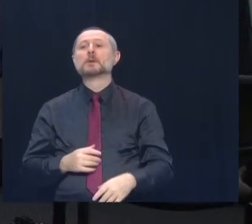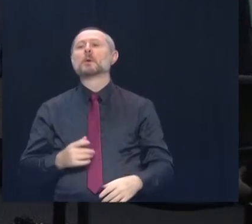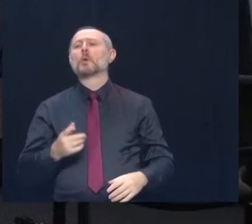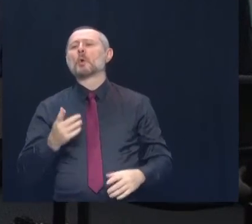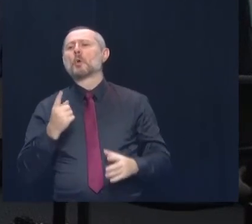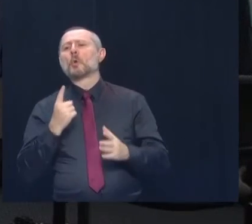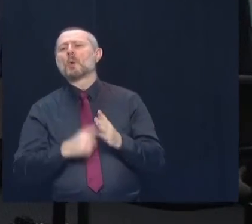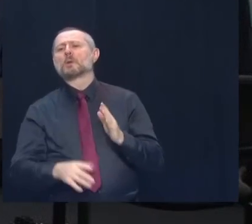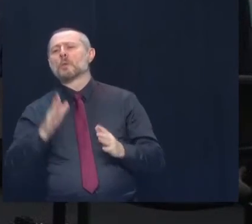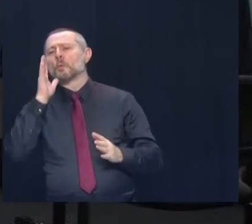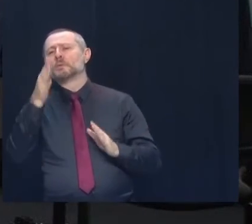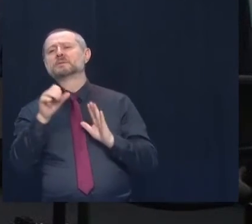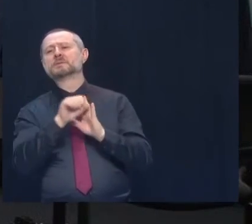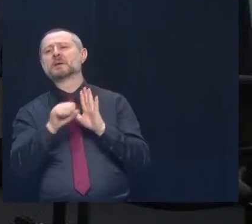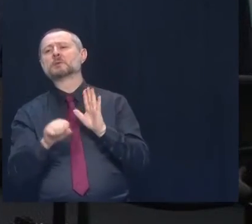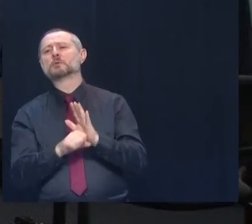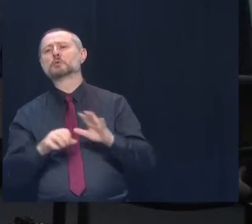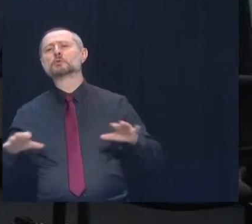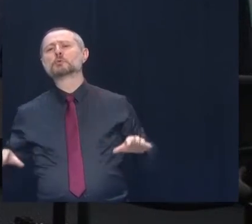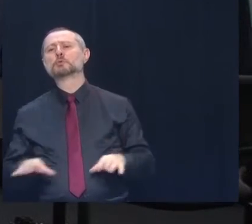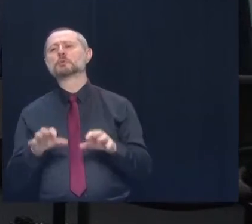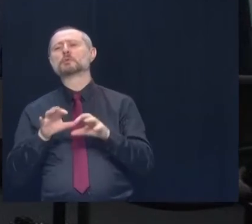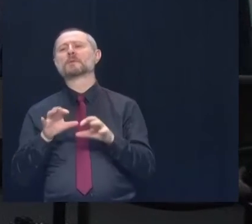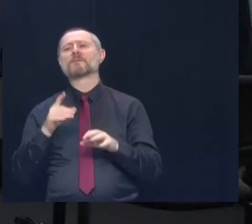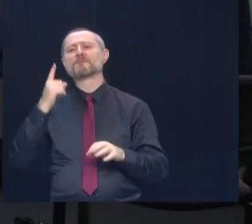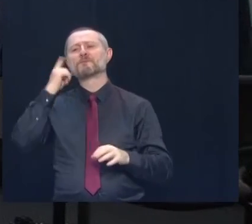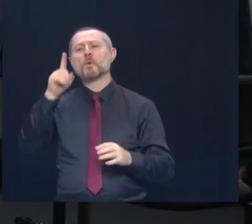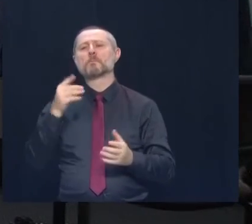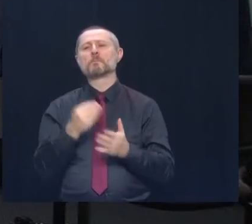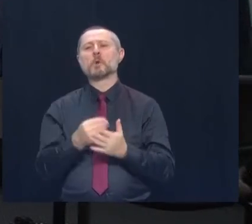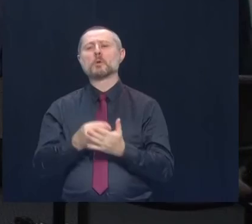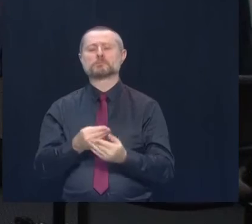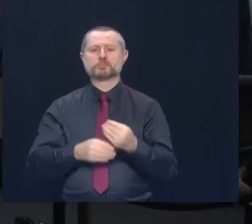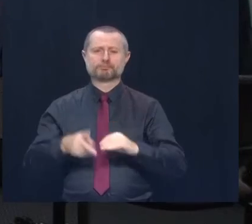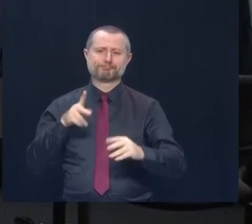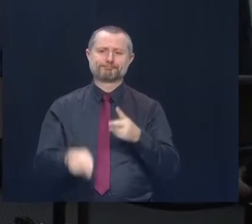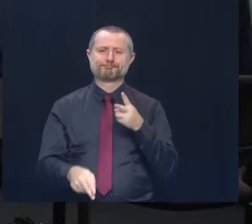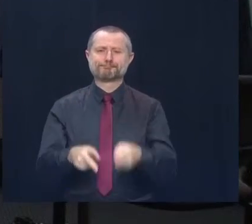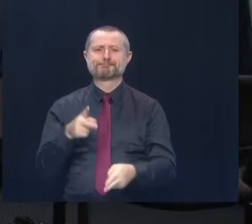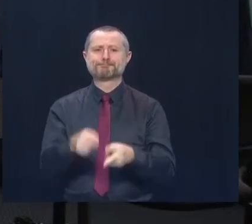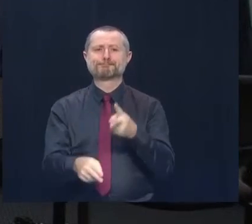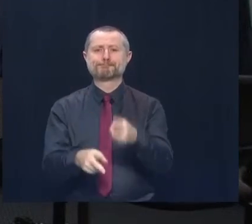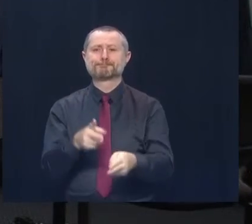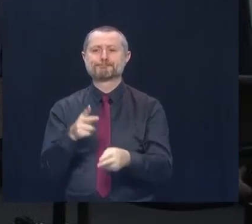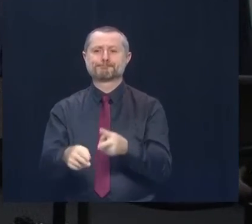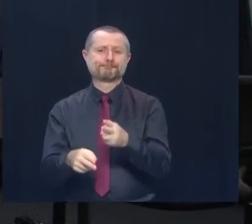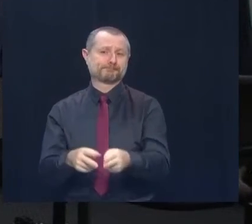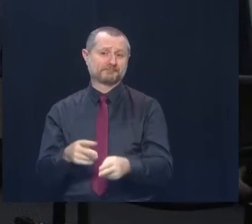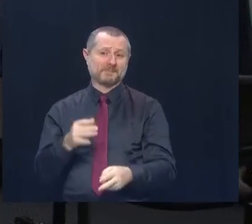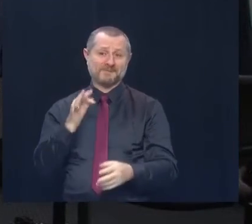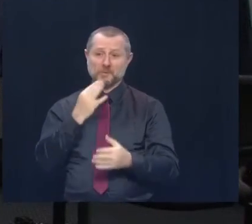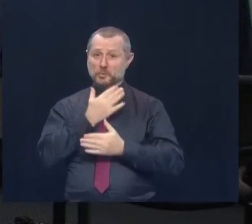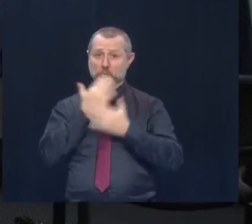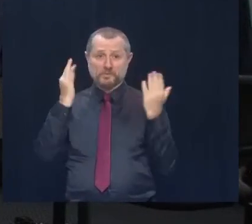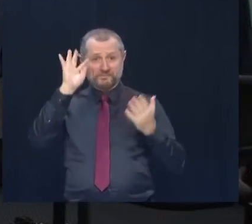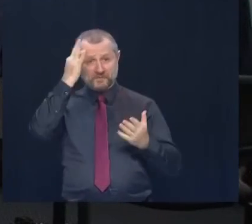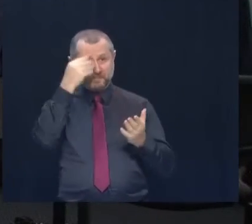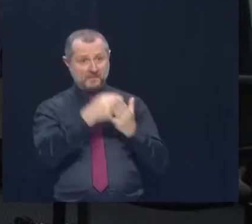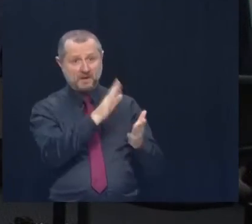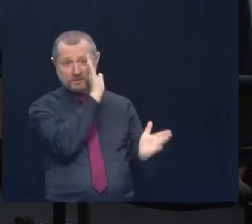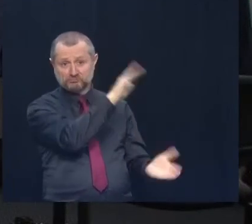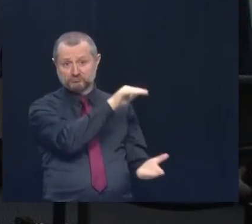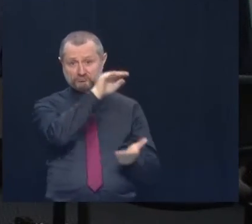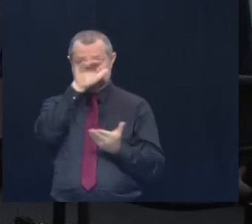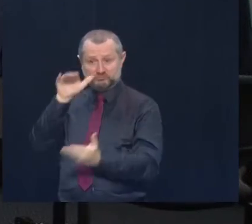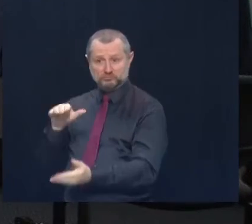taking in the of belt tightening in the event that a federal stimulus comes out that doesn't include